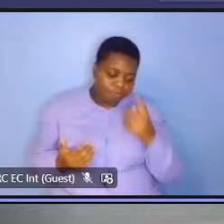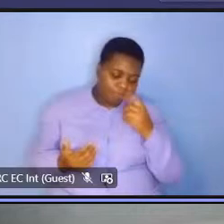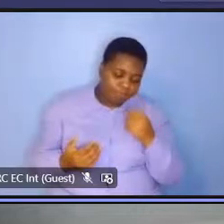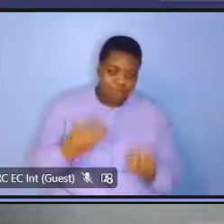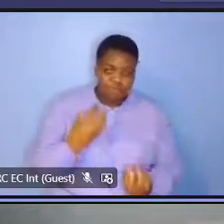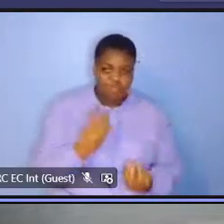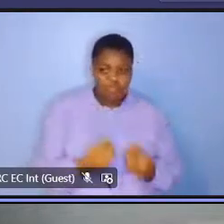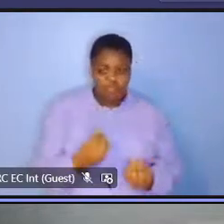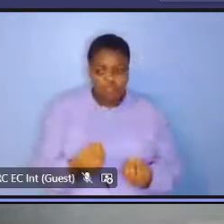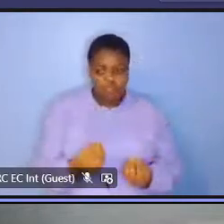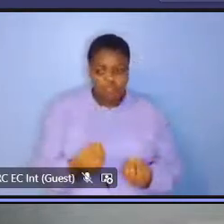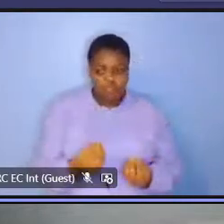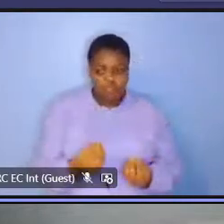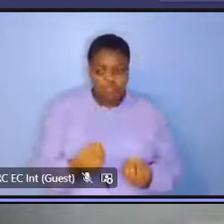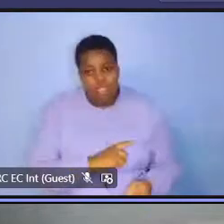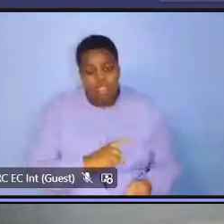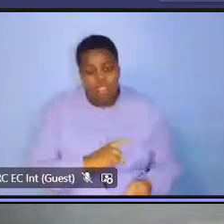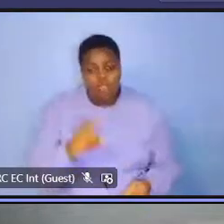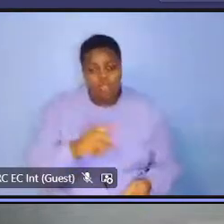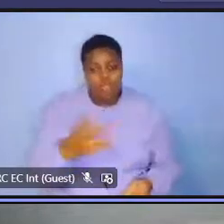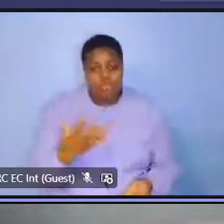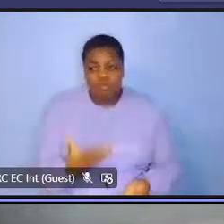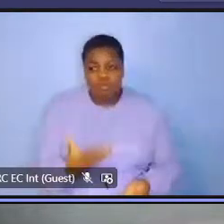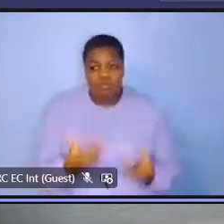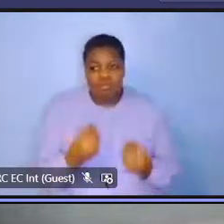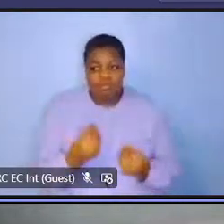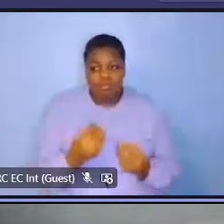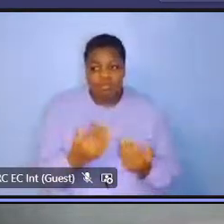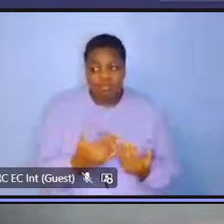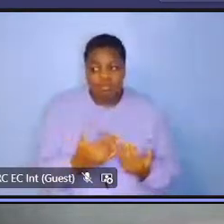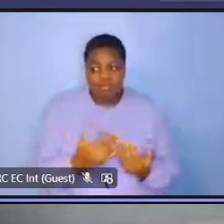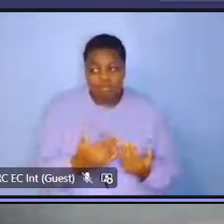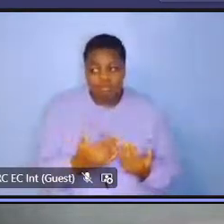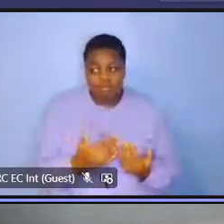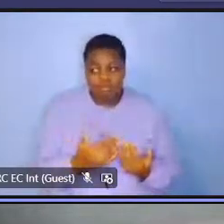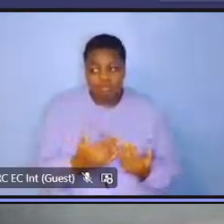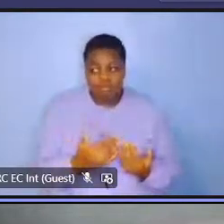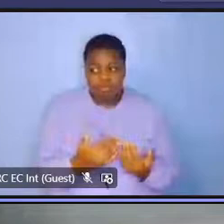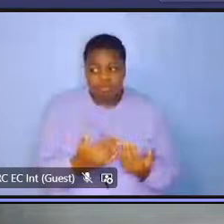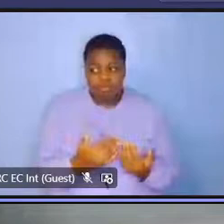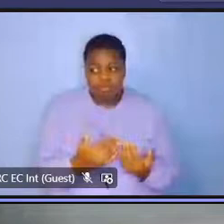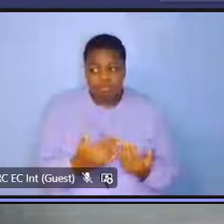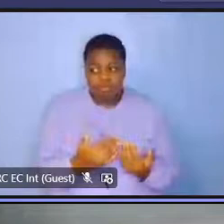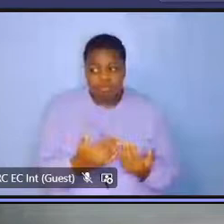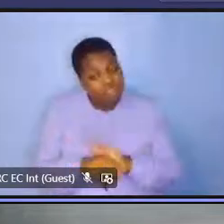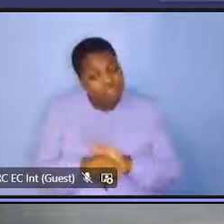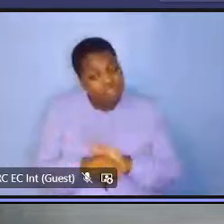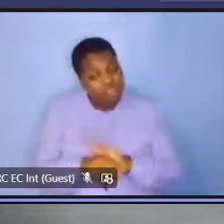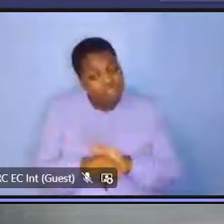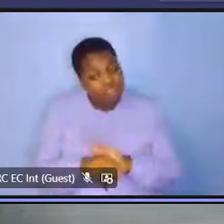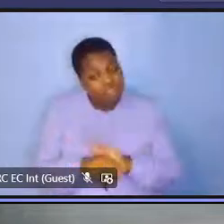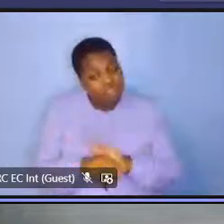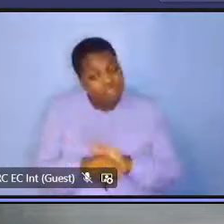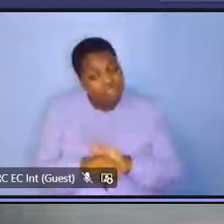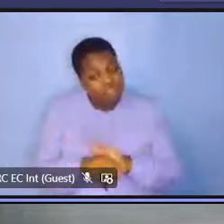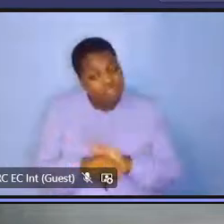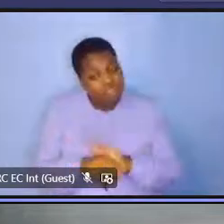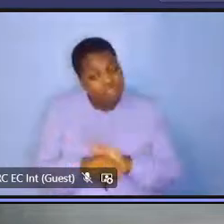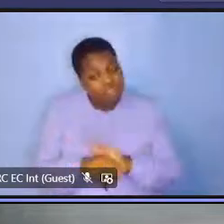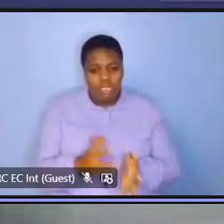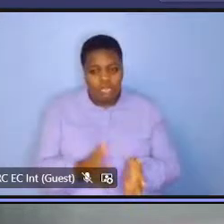were, because they then get excluded. Now, from social media, you then see that there are learners whose